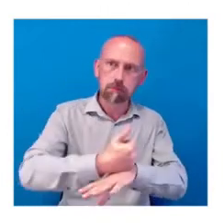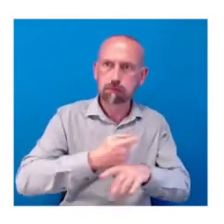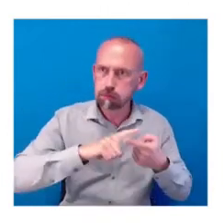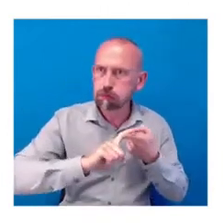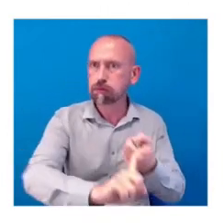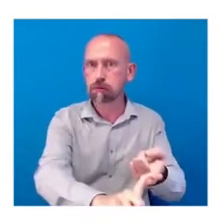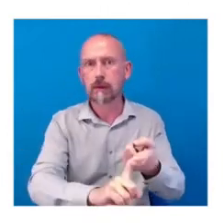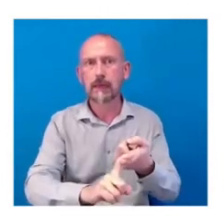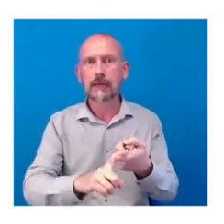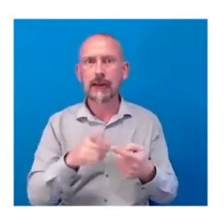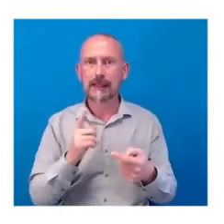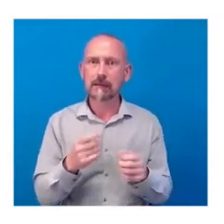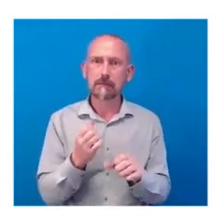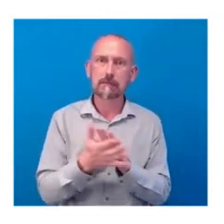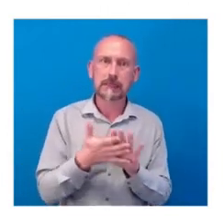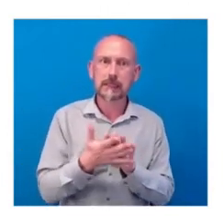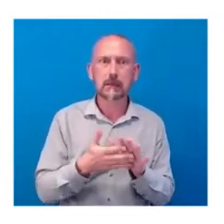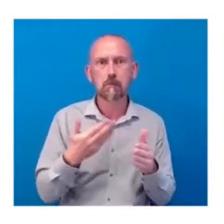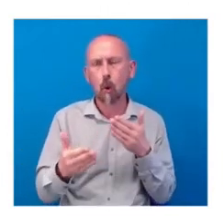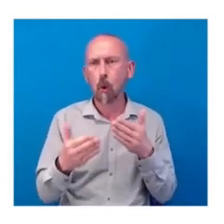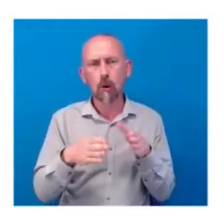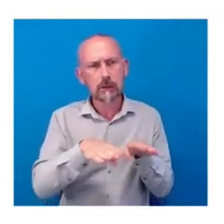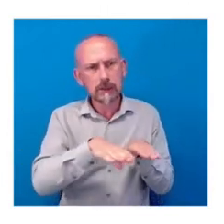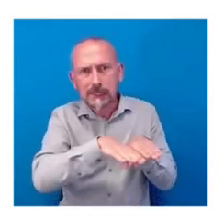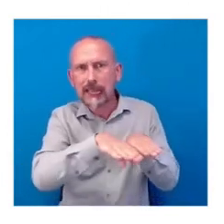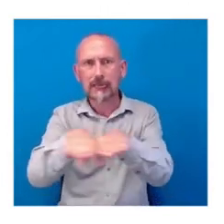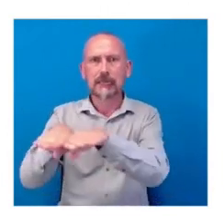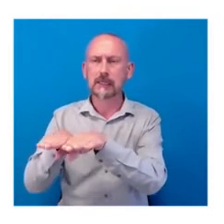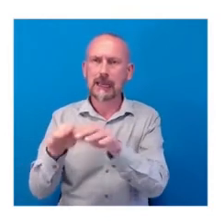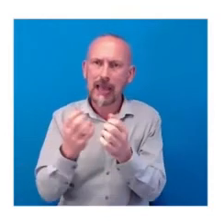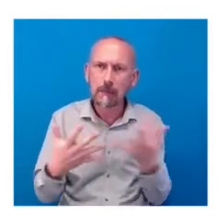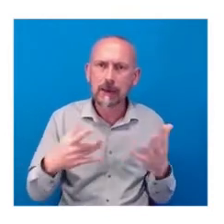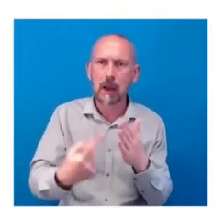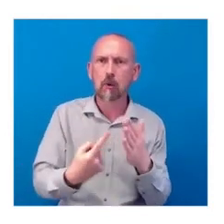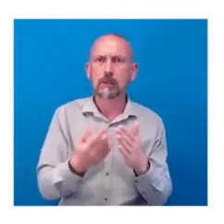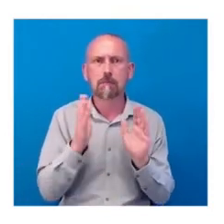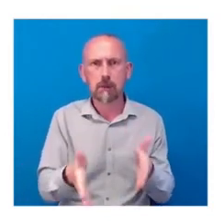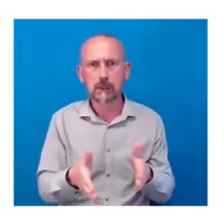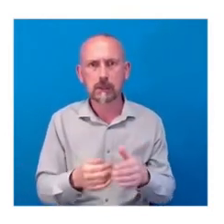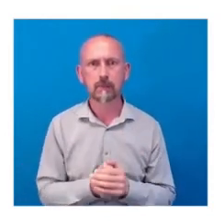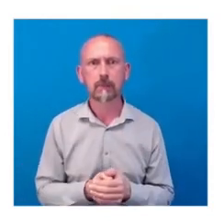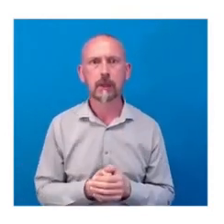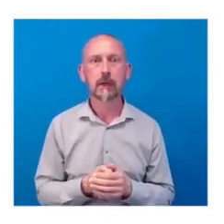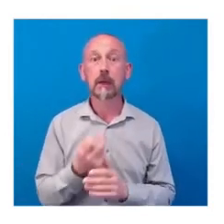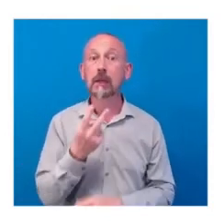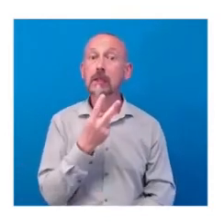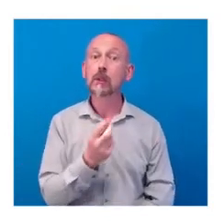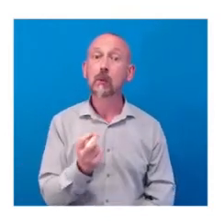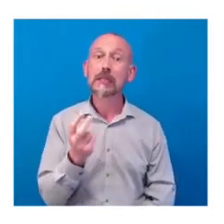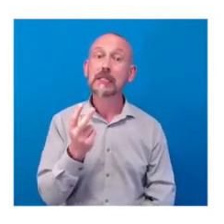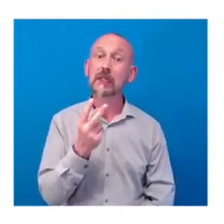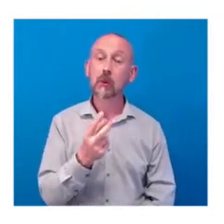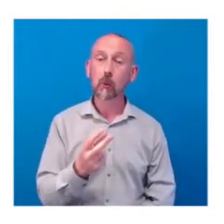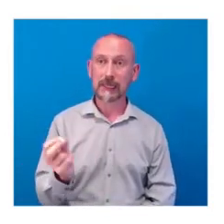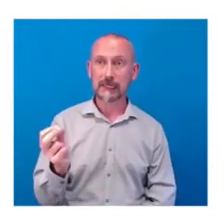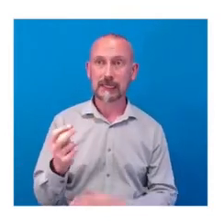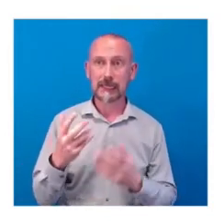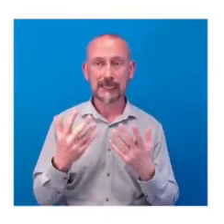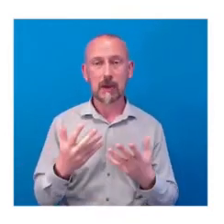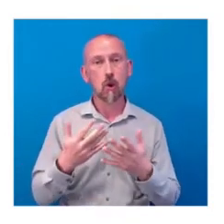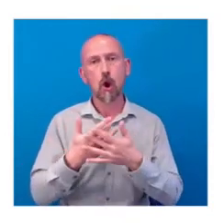service. But in 2020, there are leading video on demand services that do not support access services